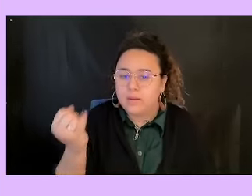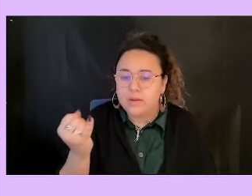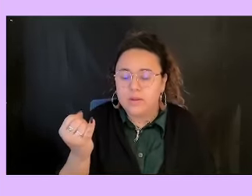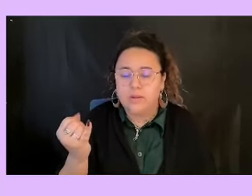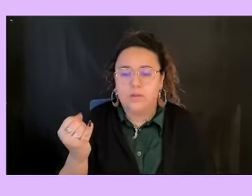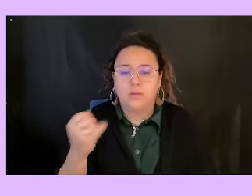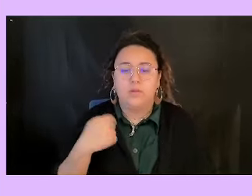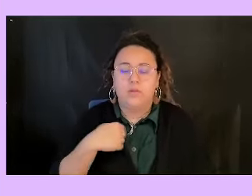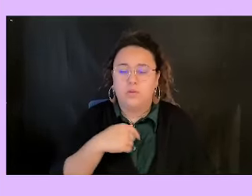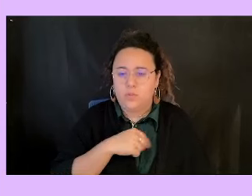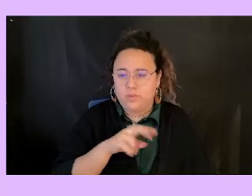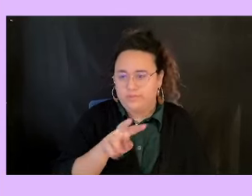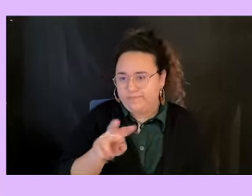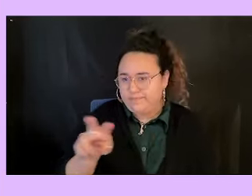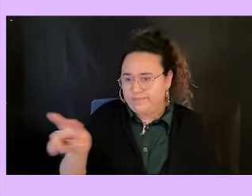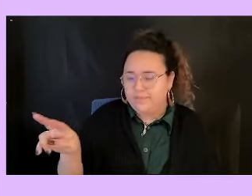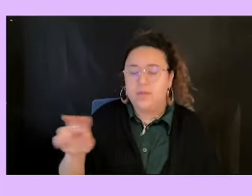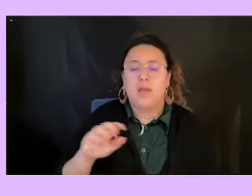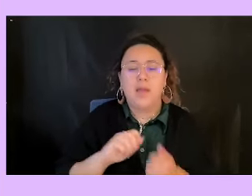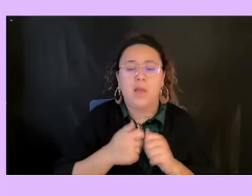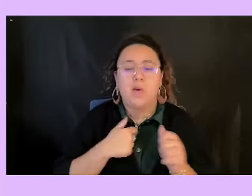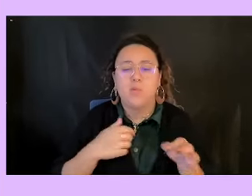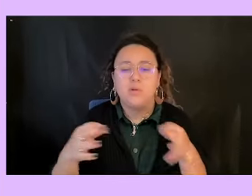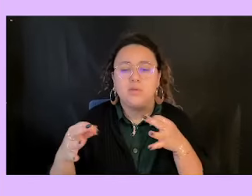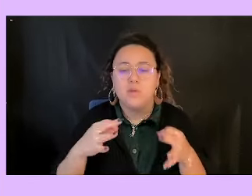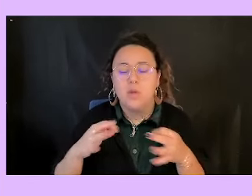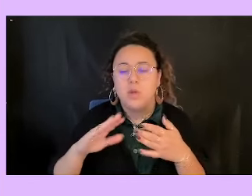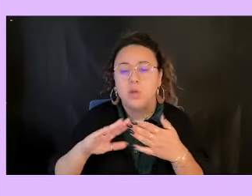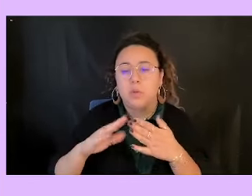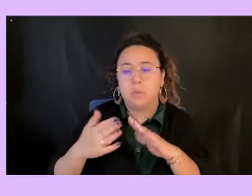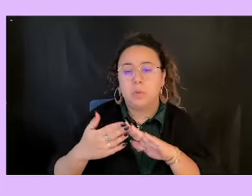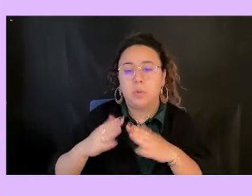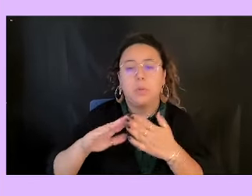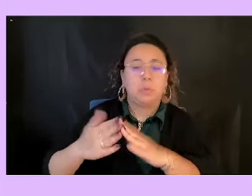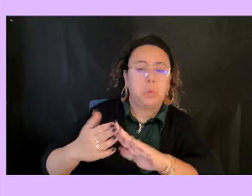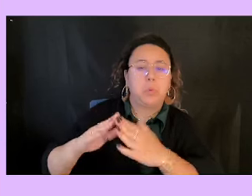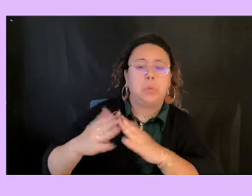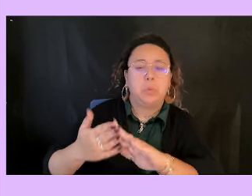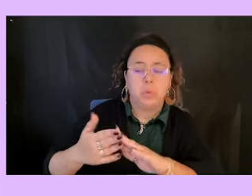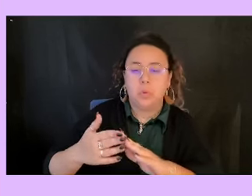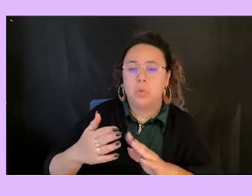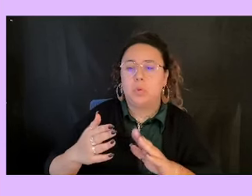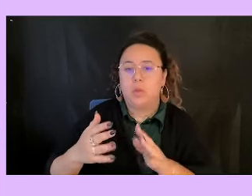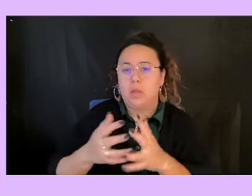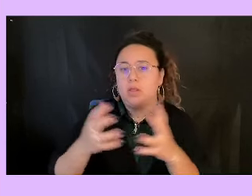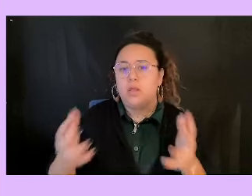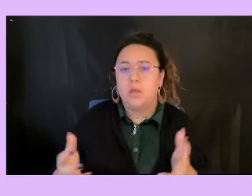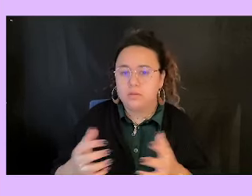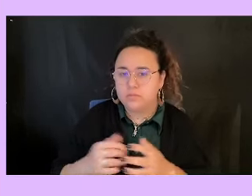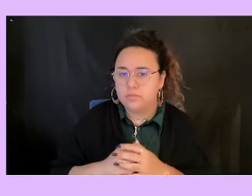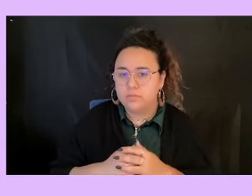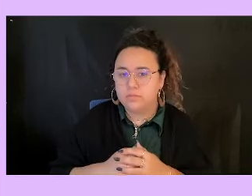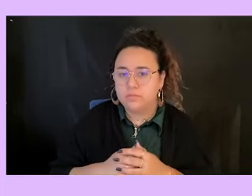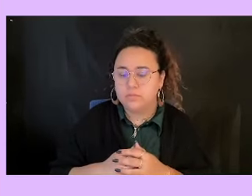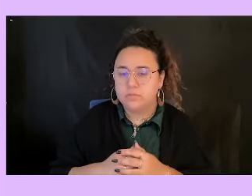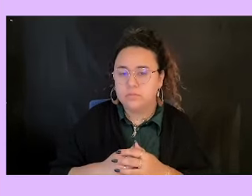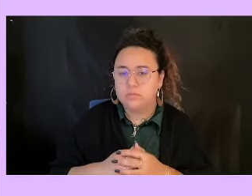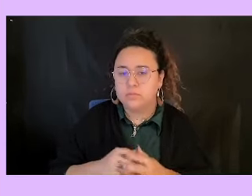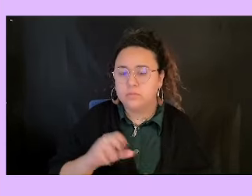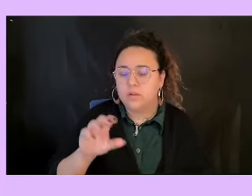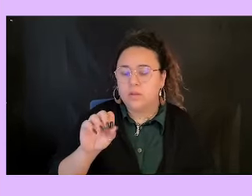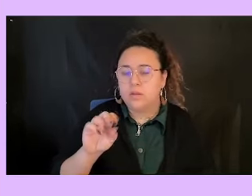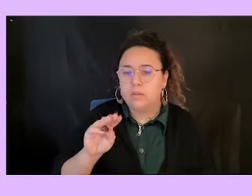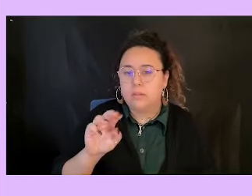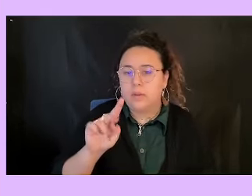the language that we were using. So community, we talk about community a great deal, but then when you put the words community